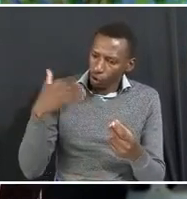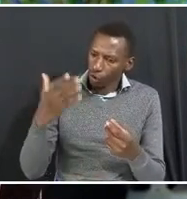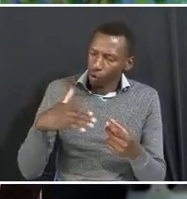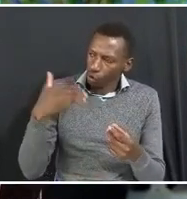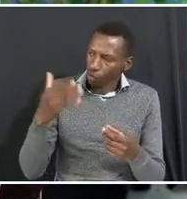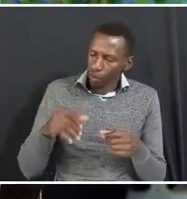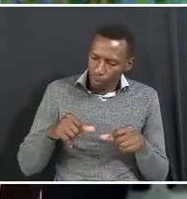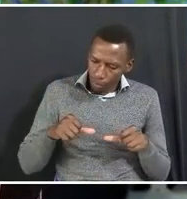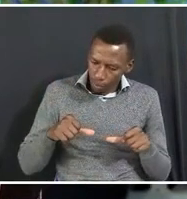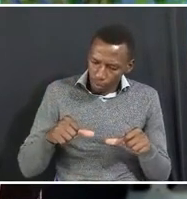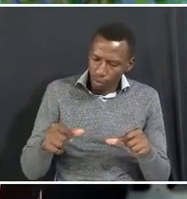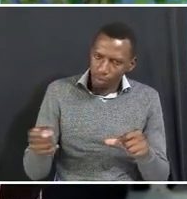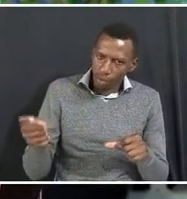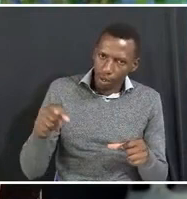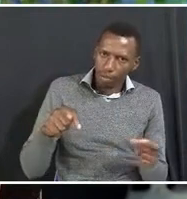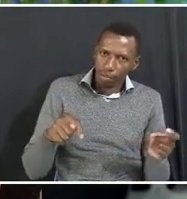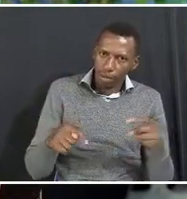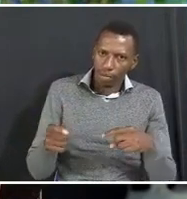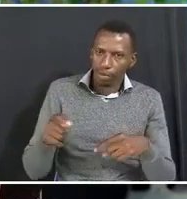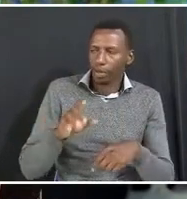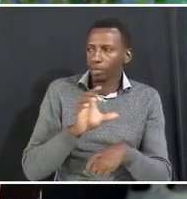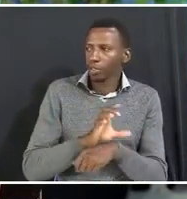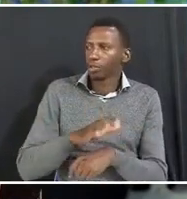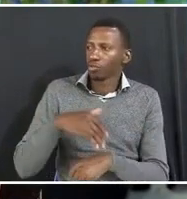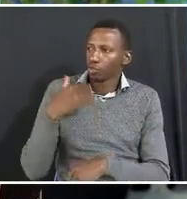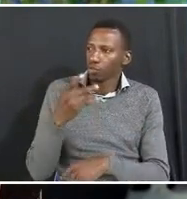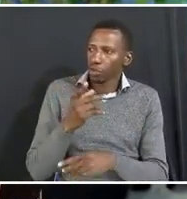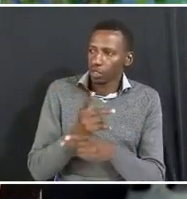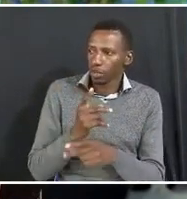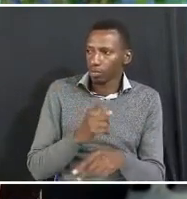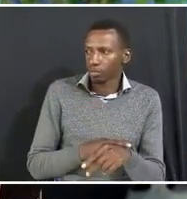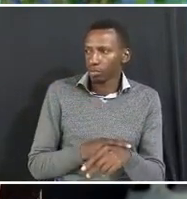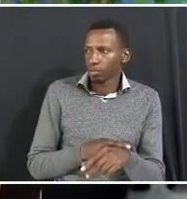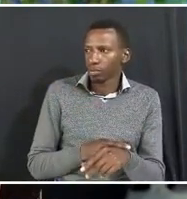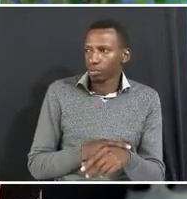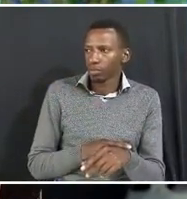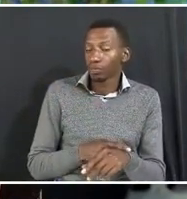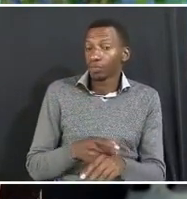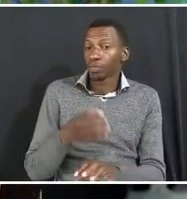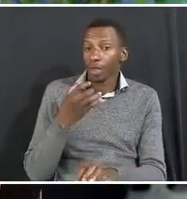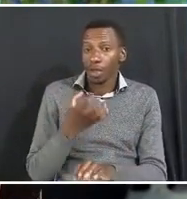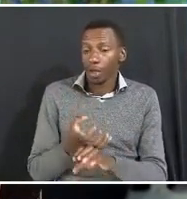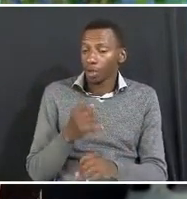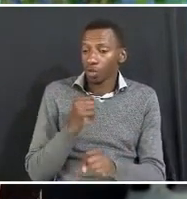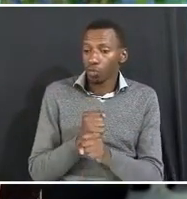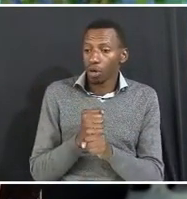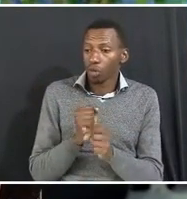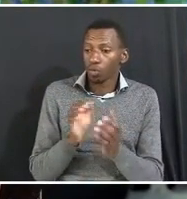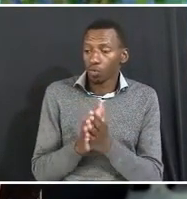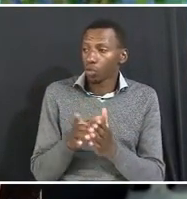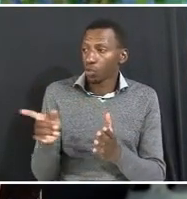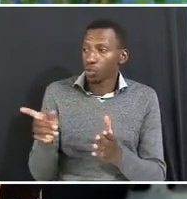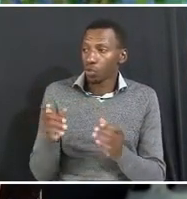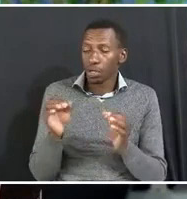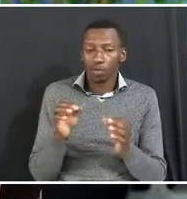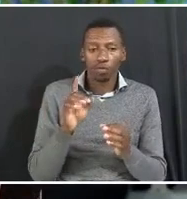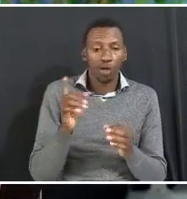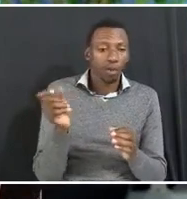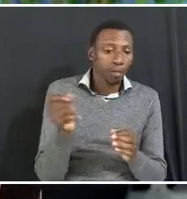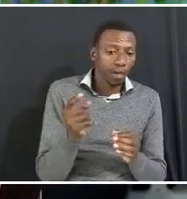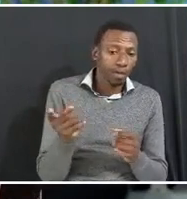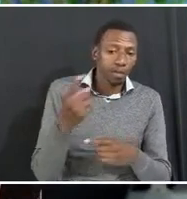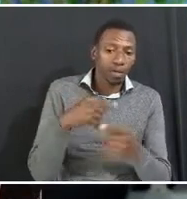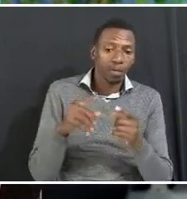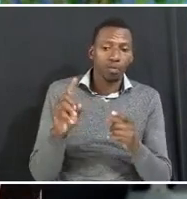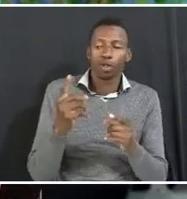consistent in coming to church. It would be difficult to work with you if you are here once a month. So we